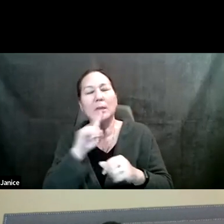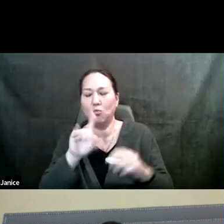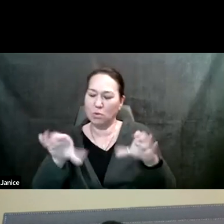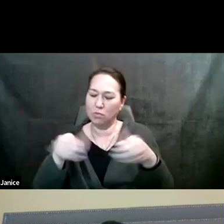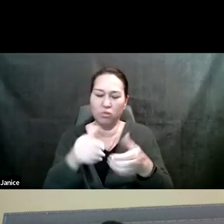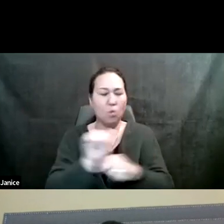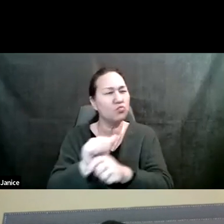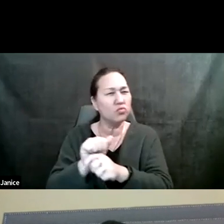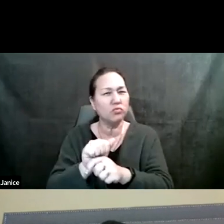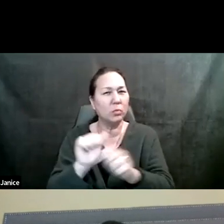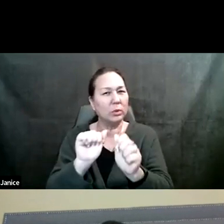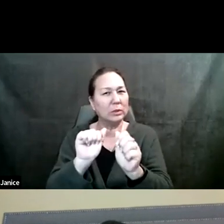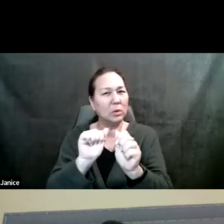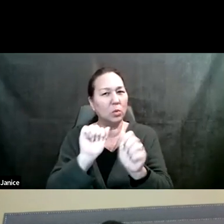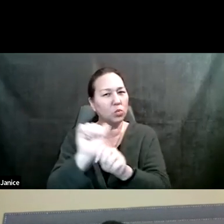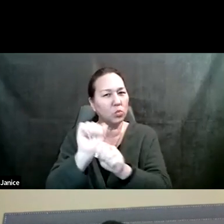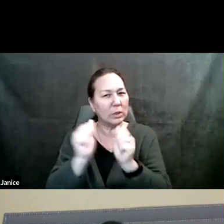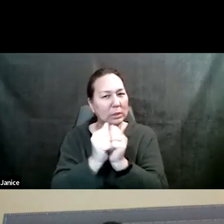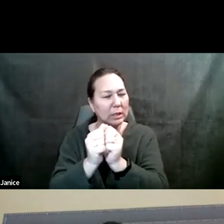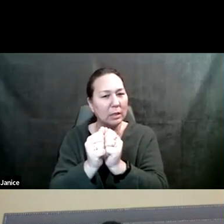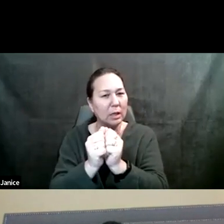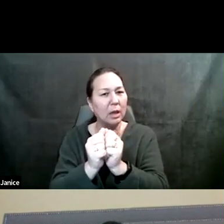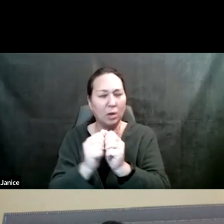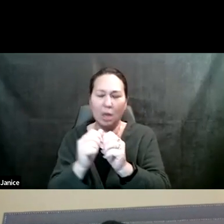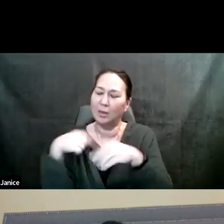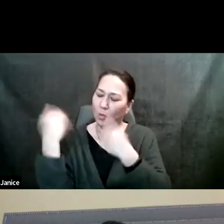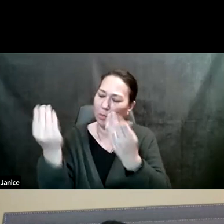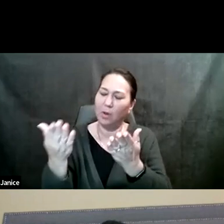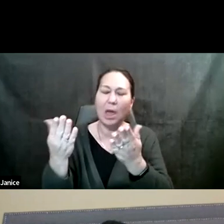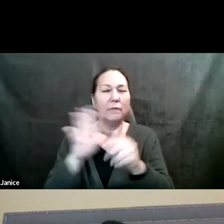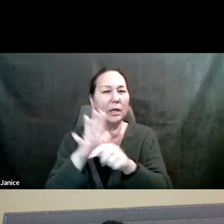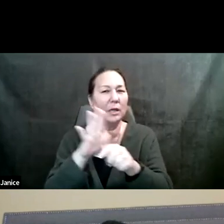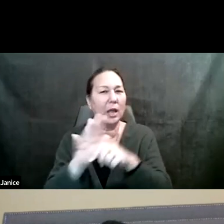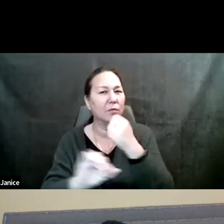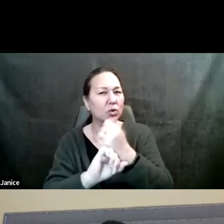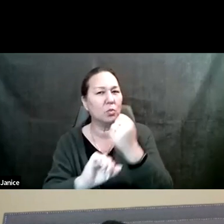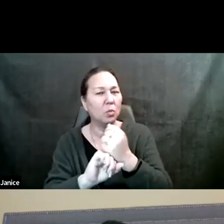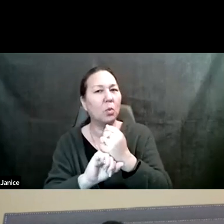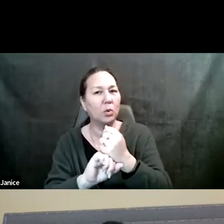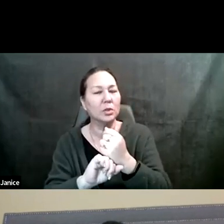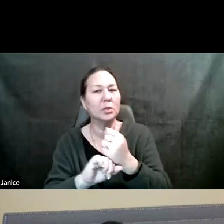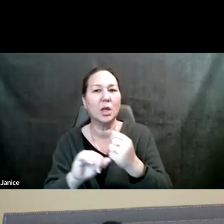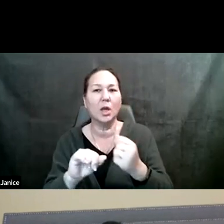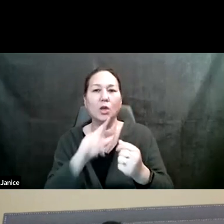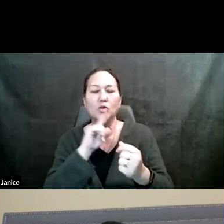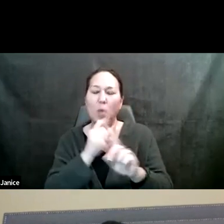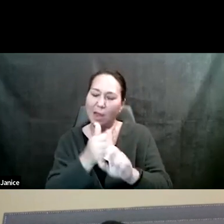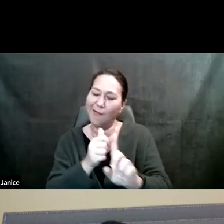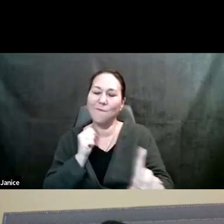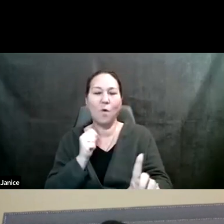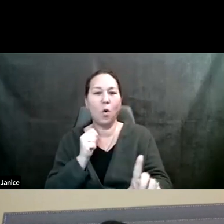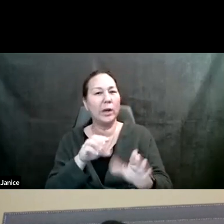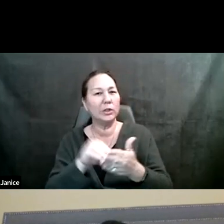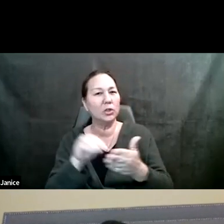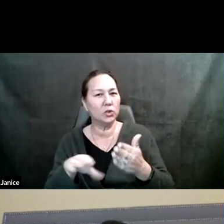we we really have enough supports in place that students don't have to get to the point of dropping up so at that point I'm going to share I'm